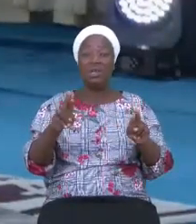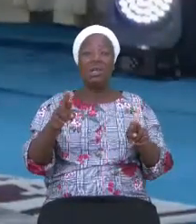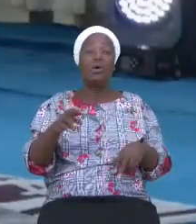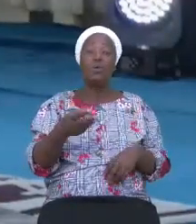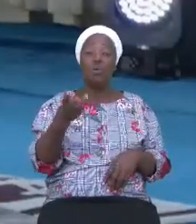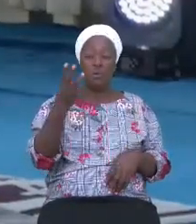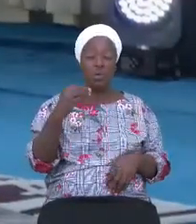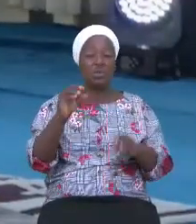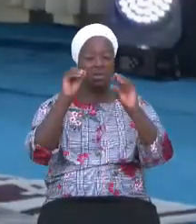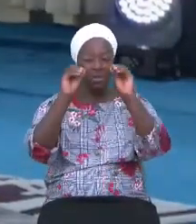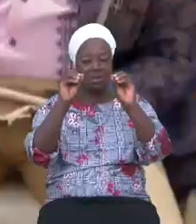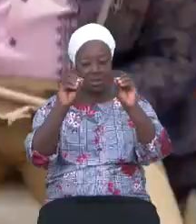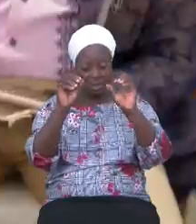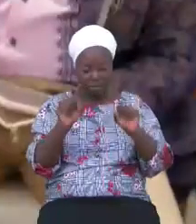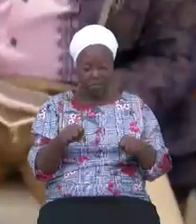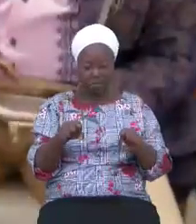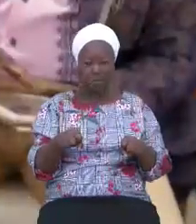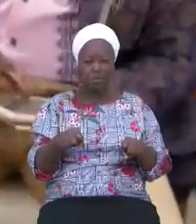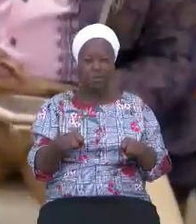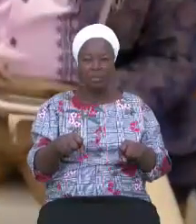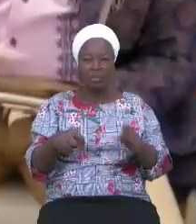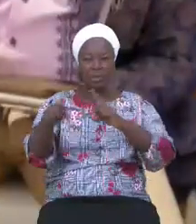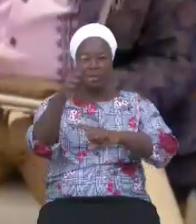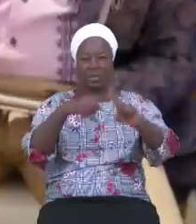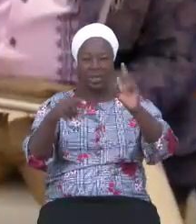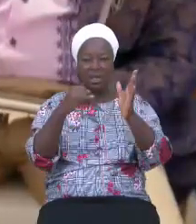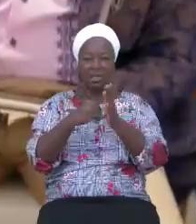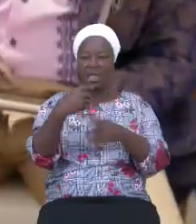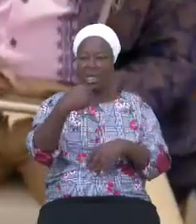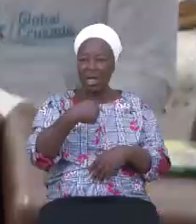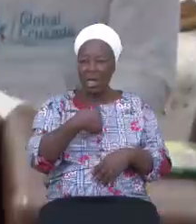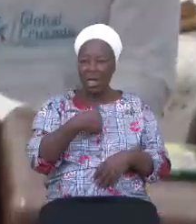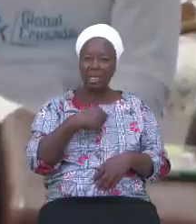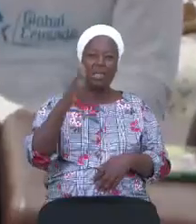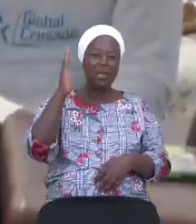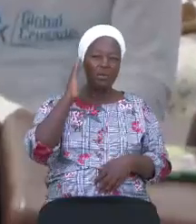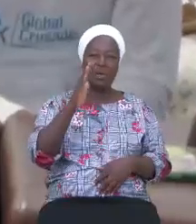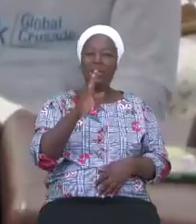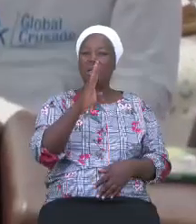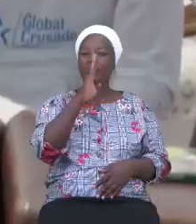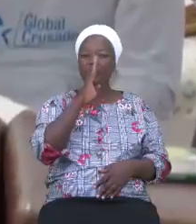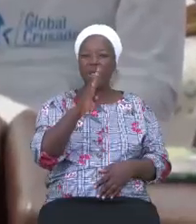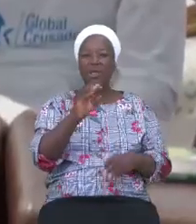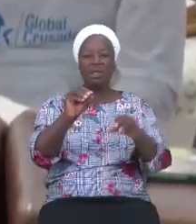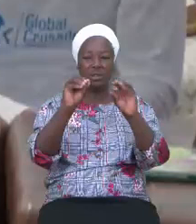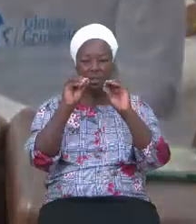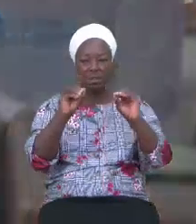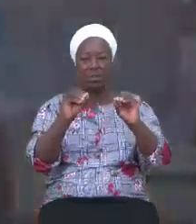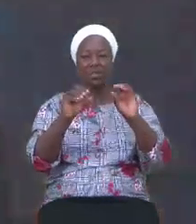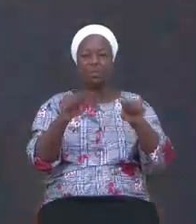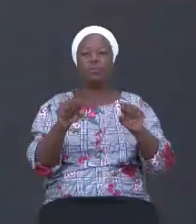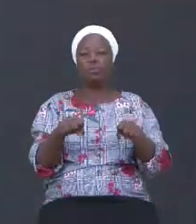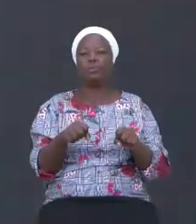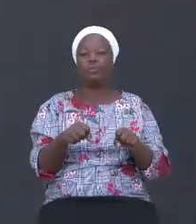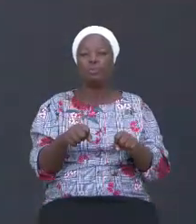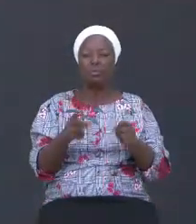I will be teachable. I said I will be teachable. He said, let us make 3 tabernacles,